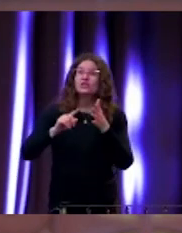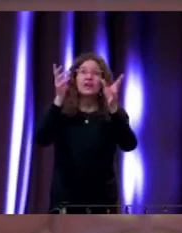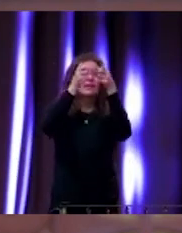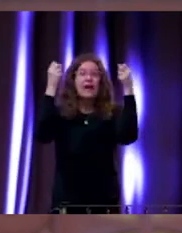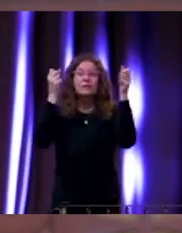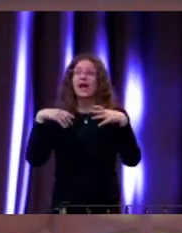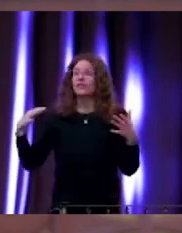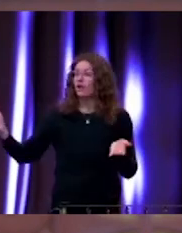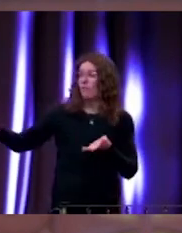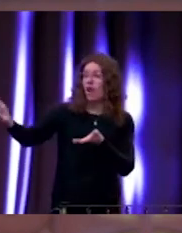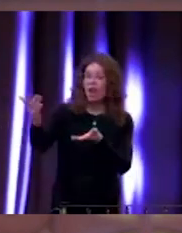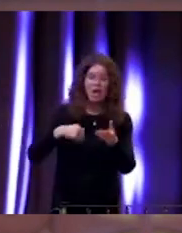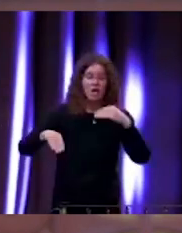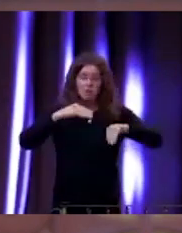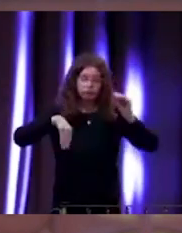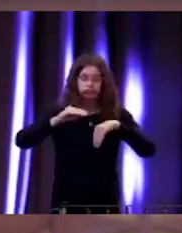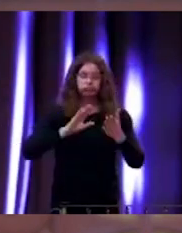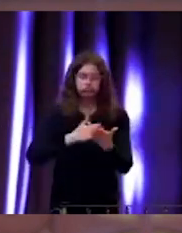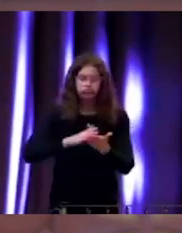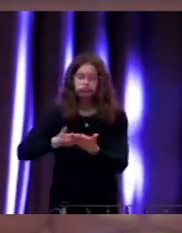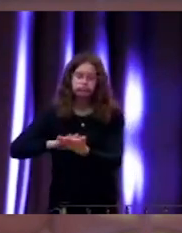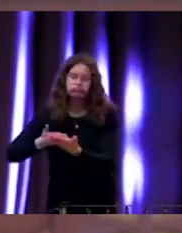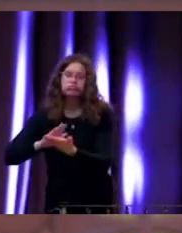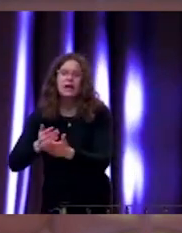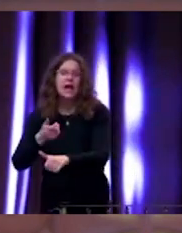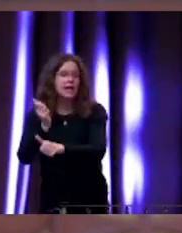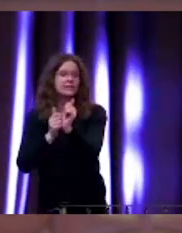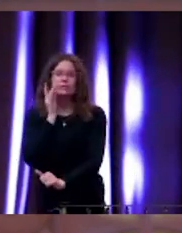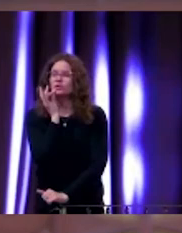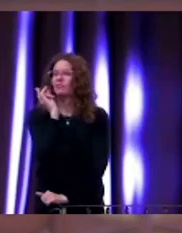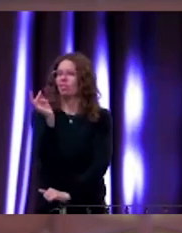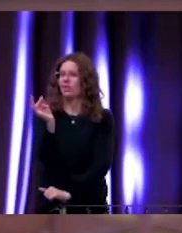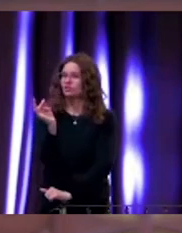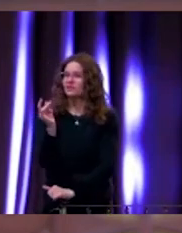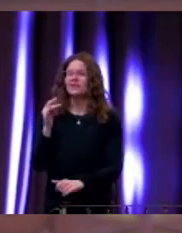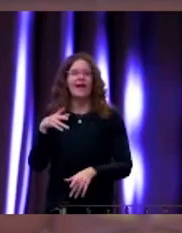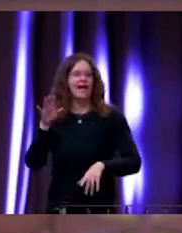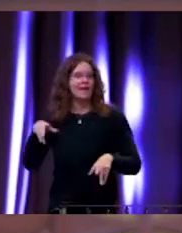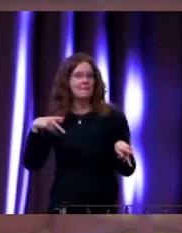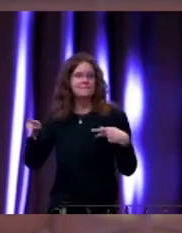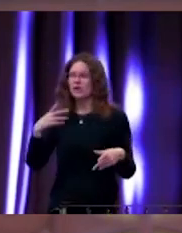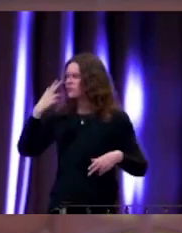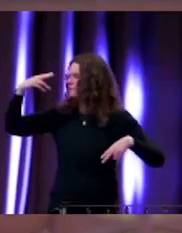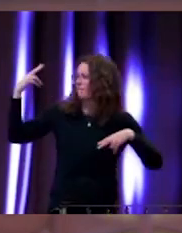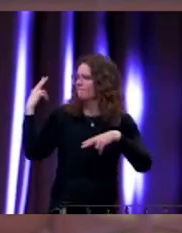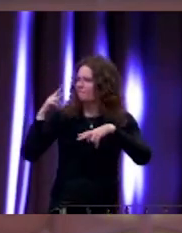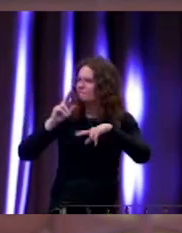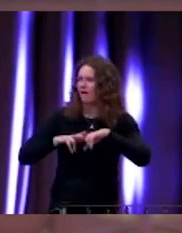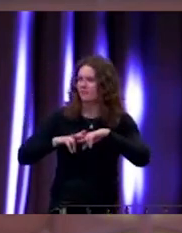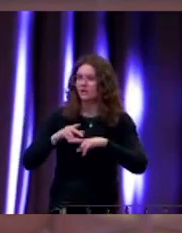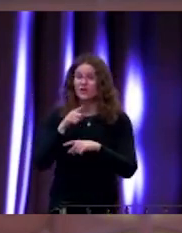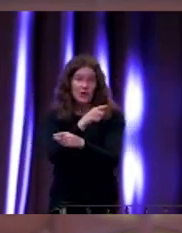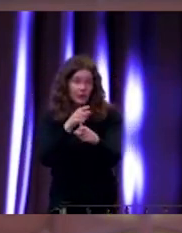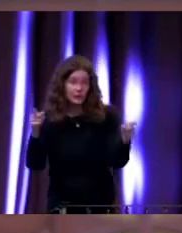that anybody has ever had, and the party's gonna be a blast. You guys are miraculous. You are philosophers.